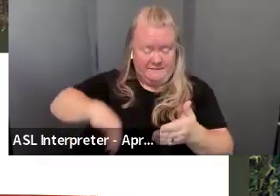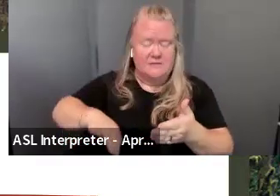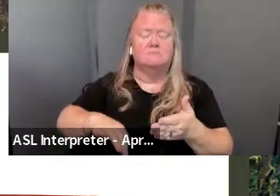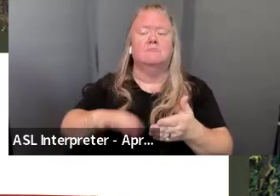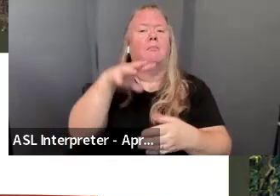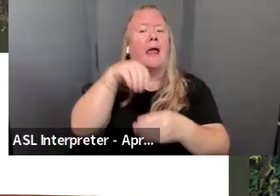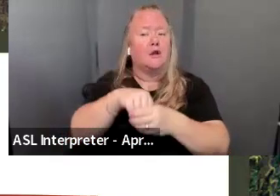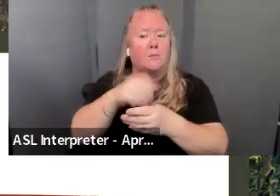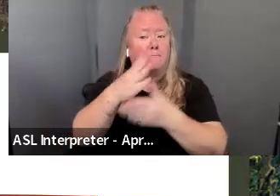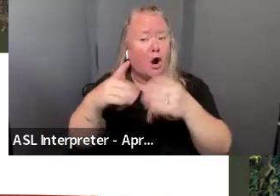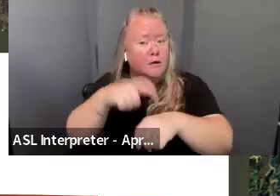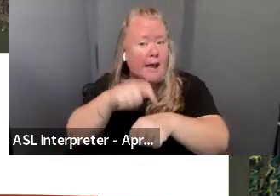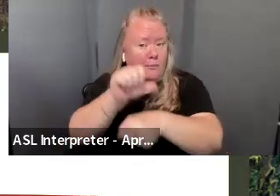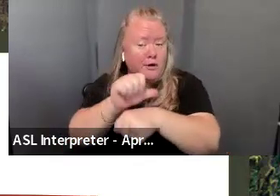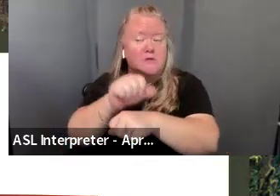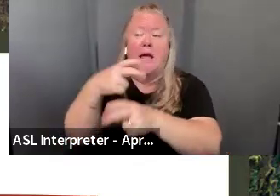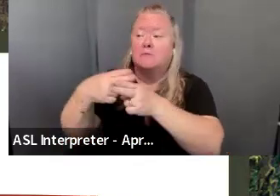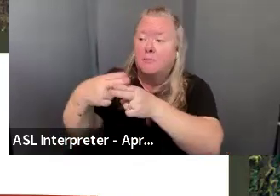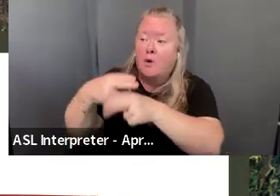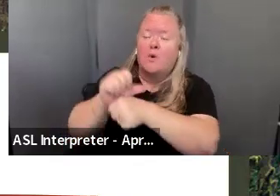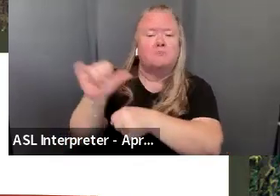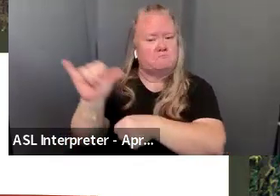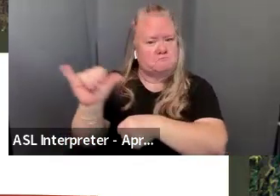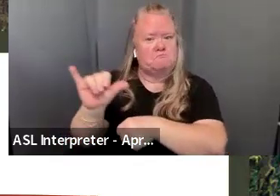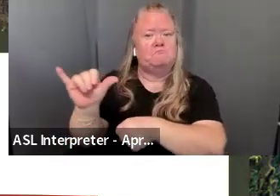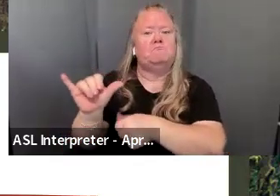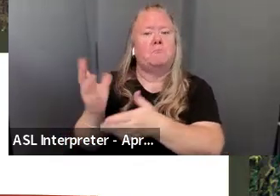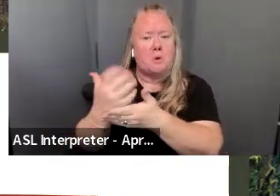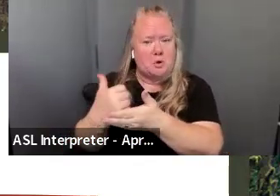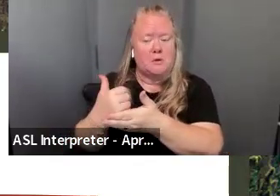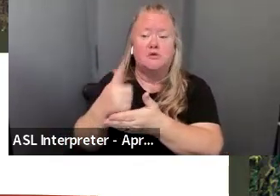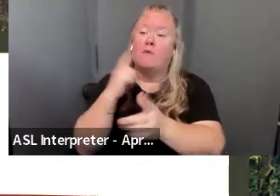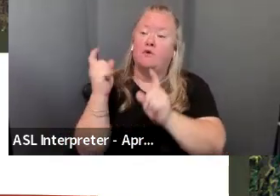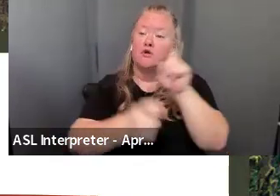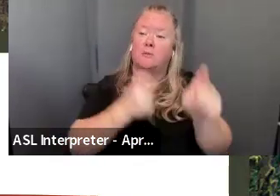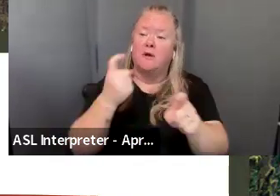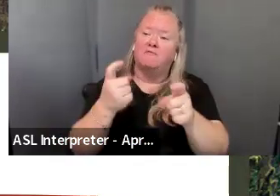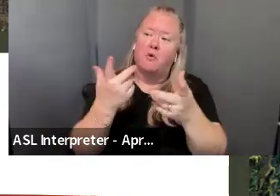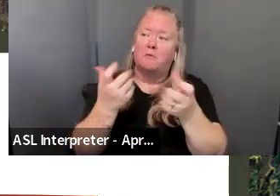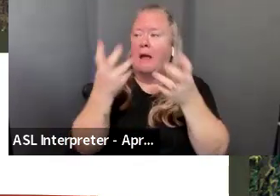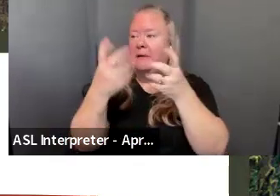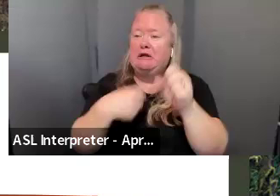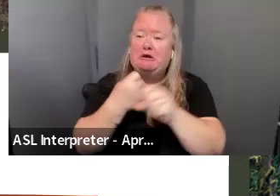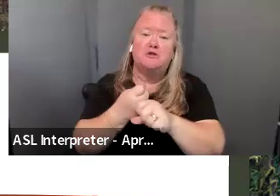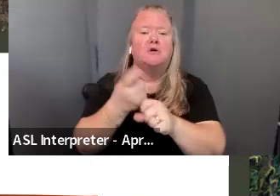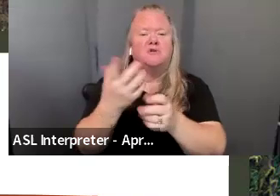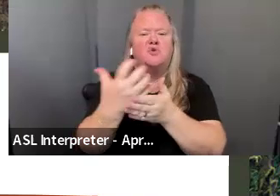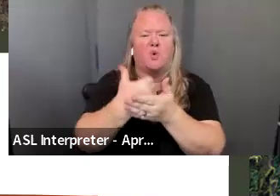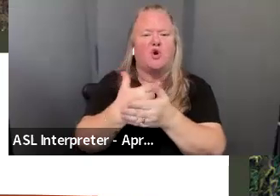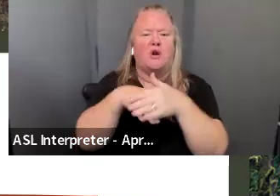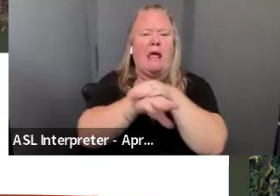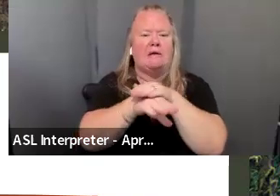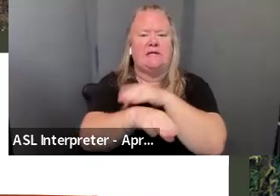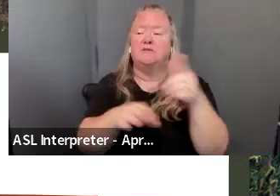that includes part-time workers and temporary workers as well. So by contributing for a certain number of years, you earn access to